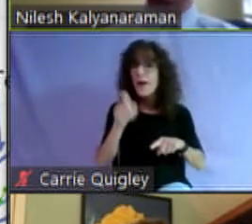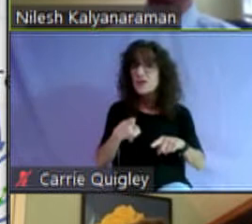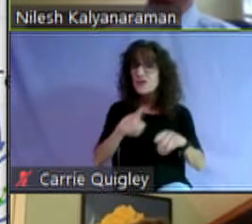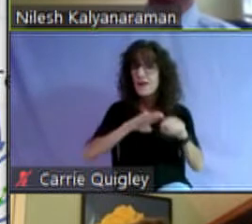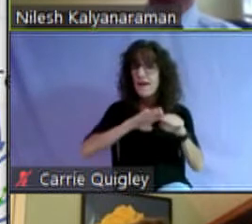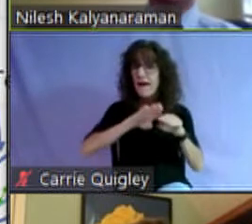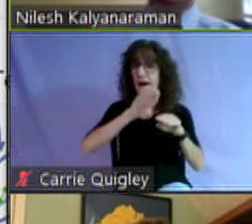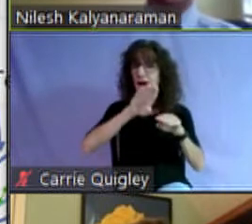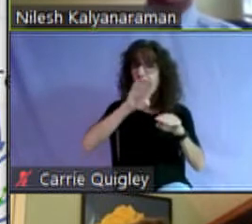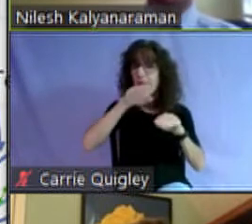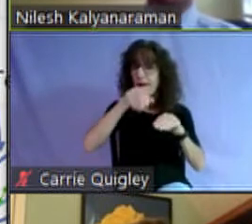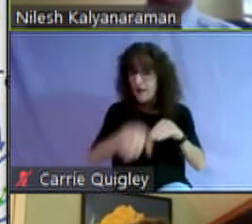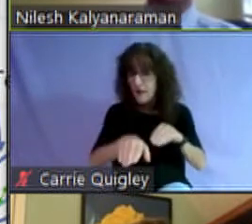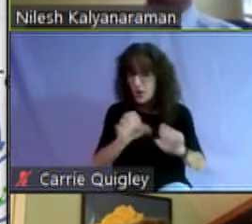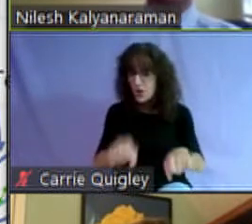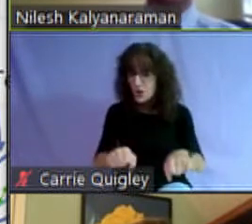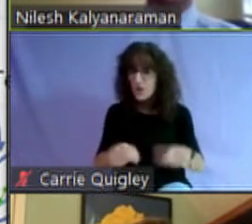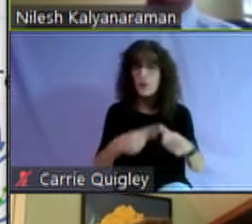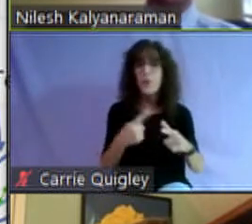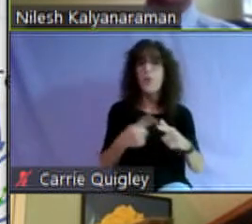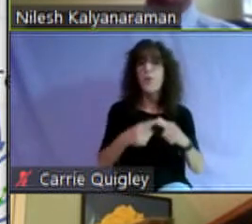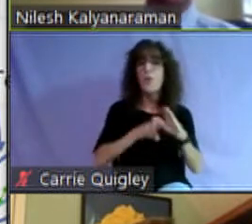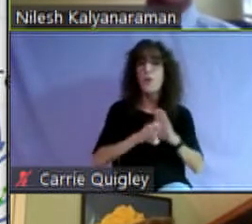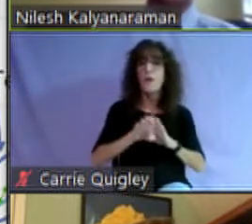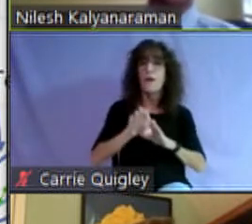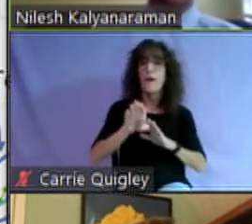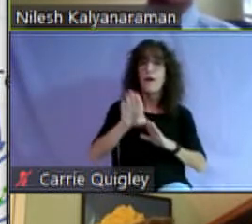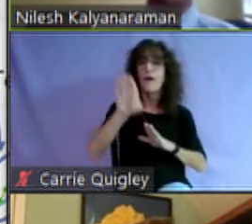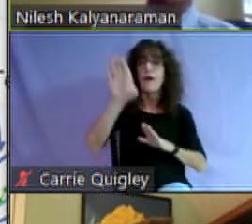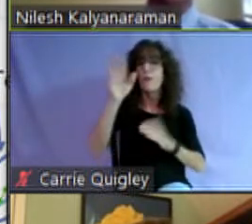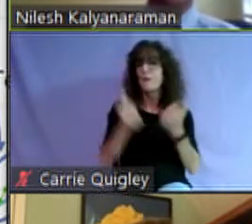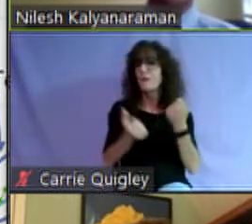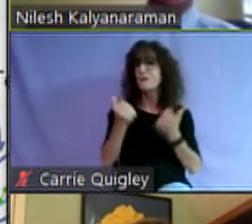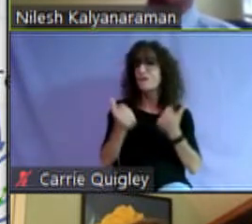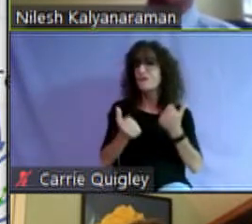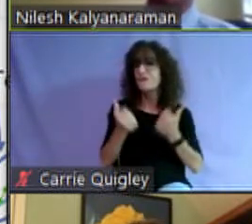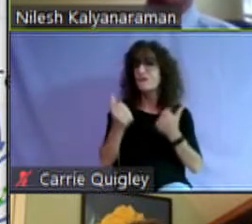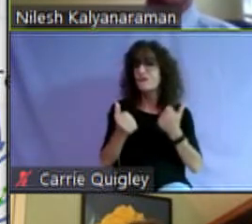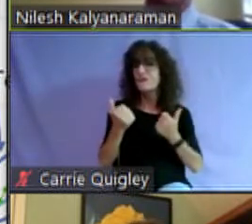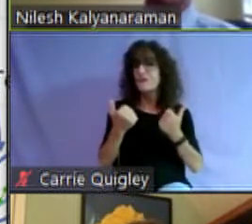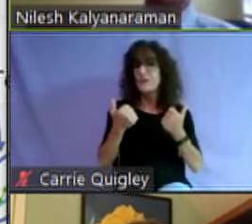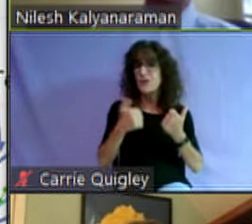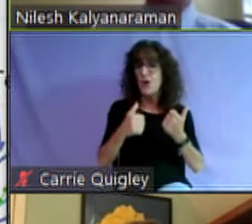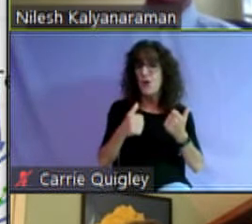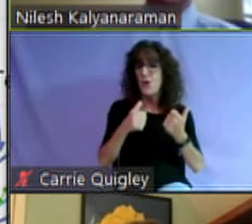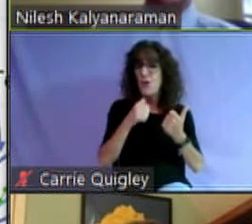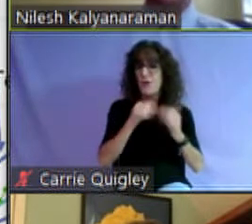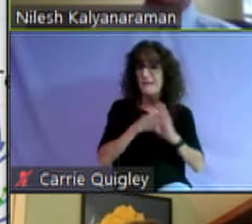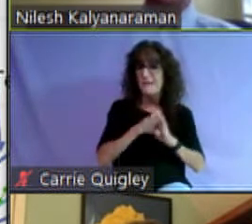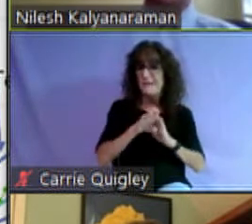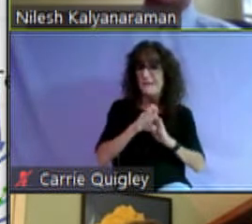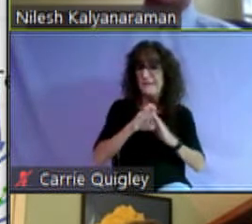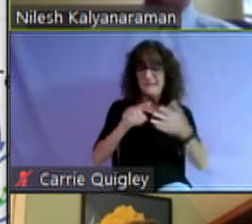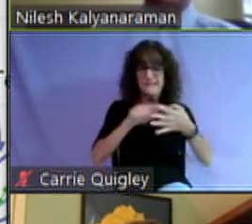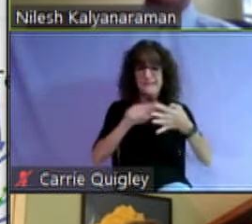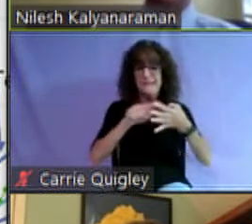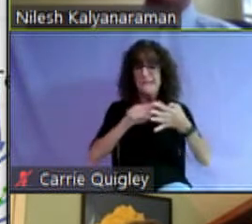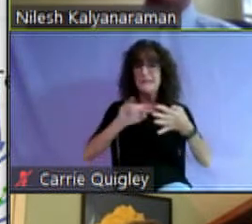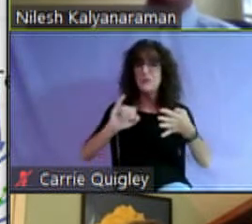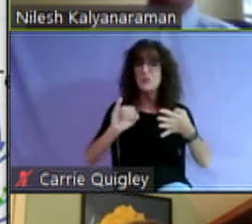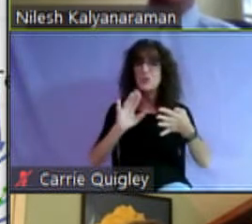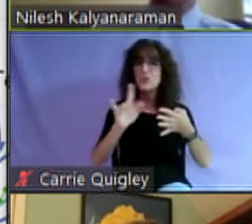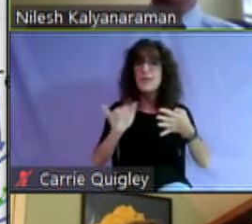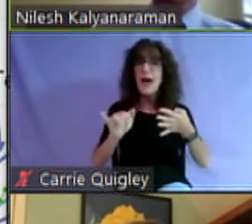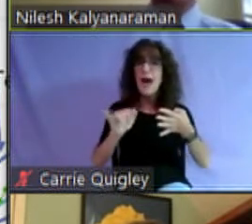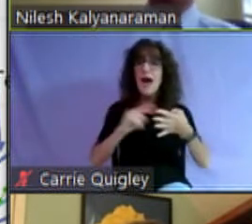or not? We saw that we weren't really flattening out in early July. And so